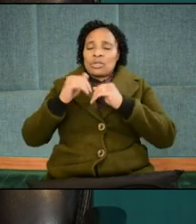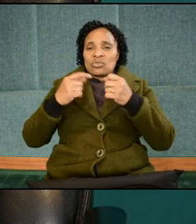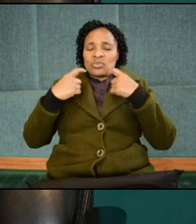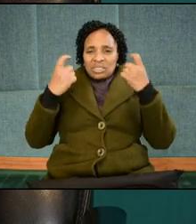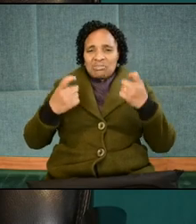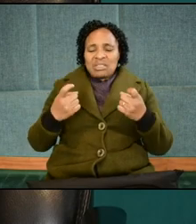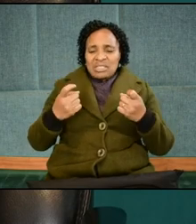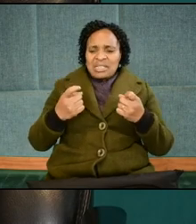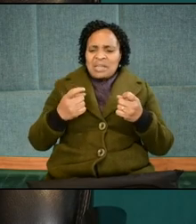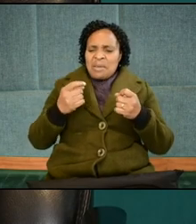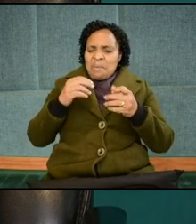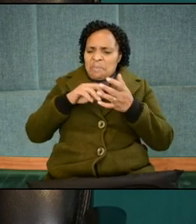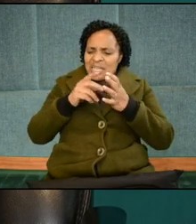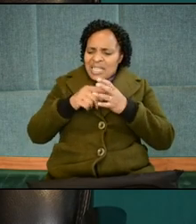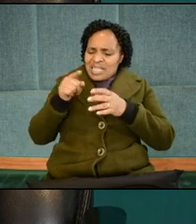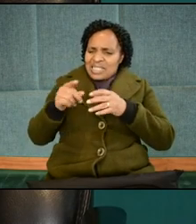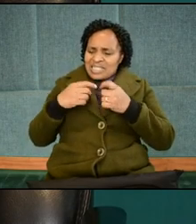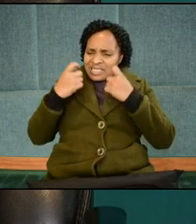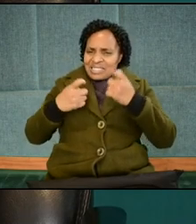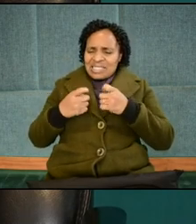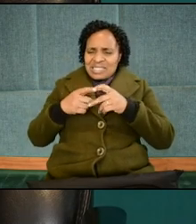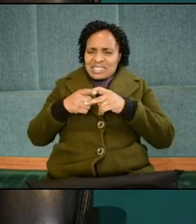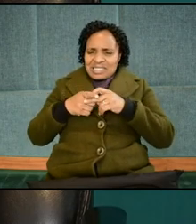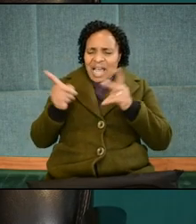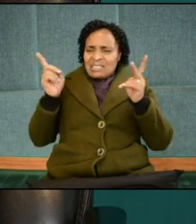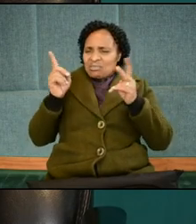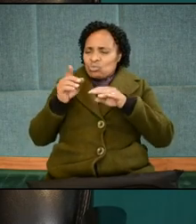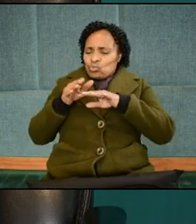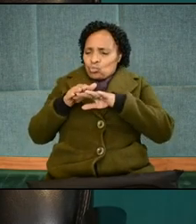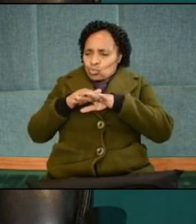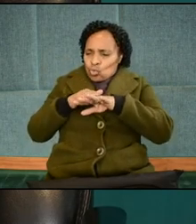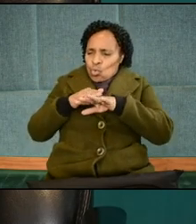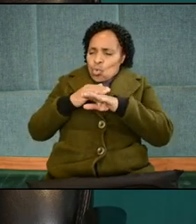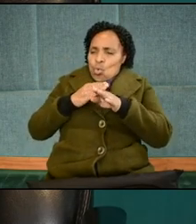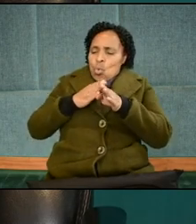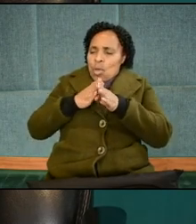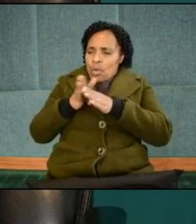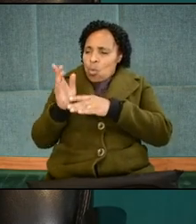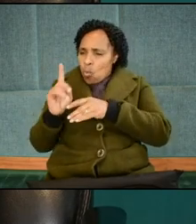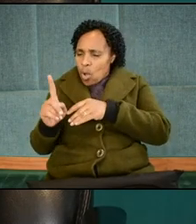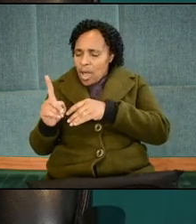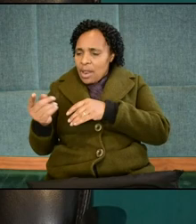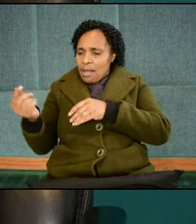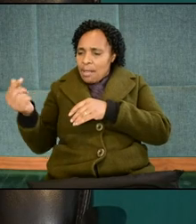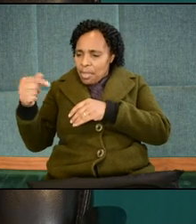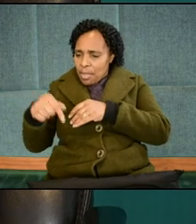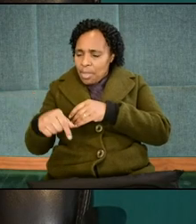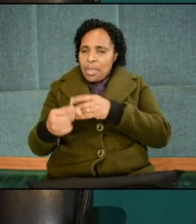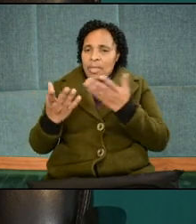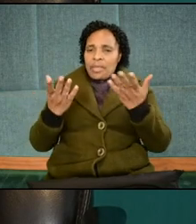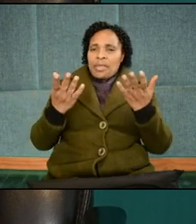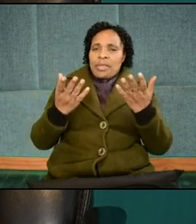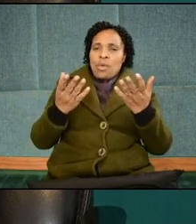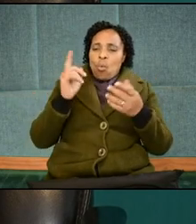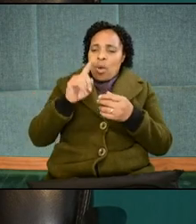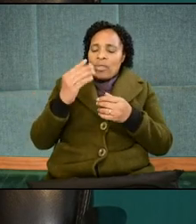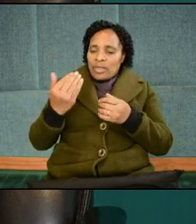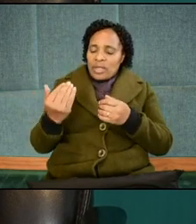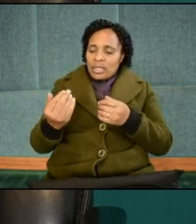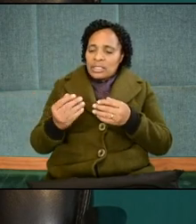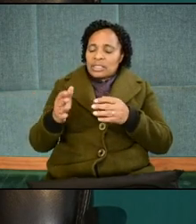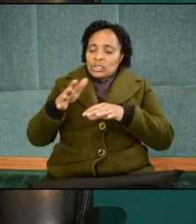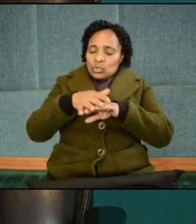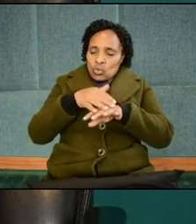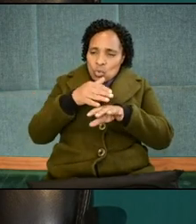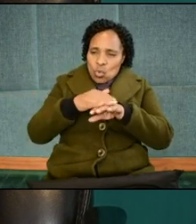starts out very subtly. Mm-hmm. Just, you know, just one avenue was open. Then sin just came in slowly. It came in one thing. Then